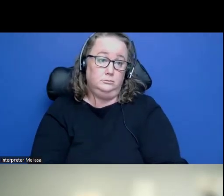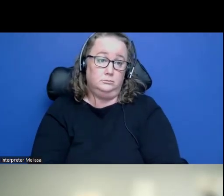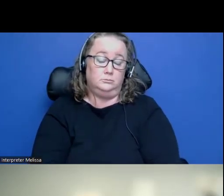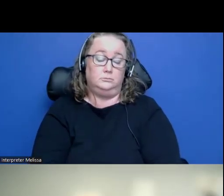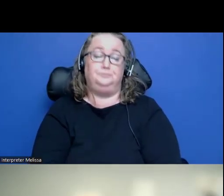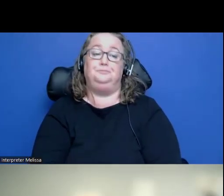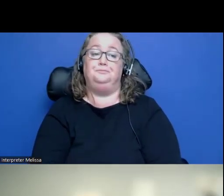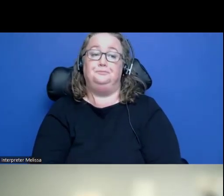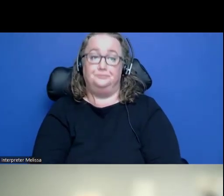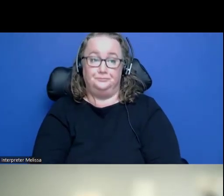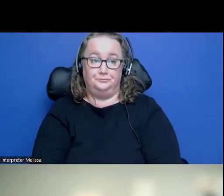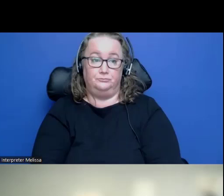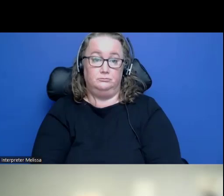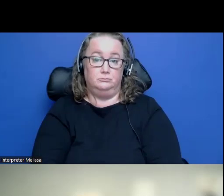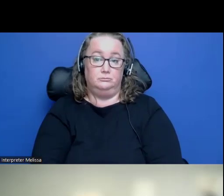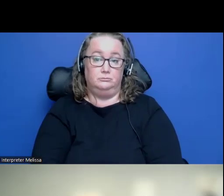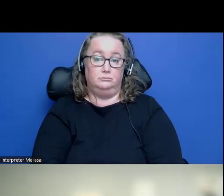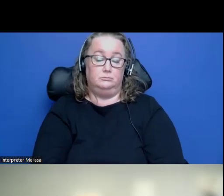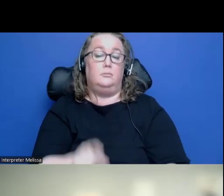Patients commonly